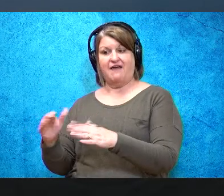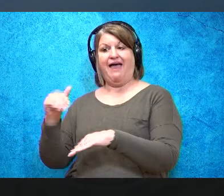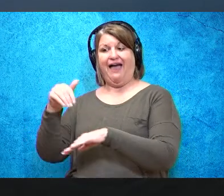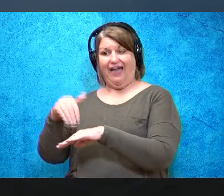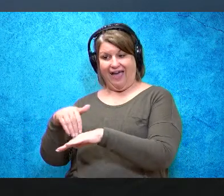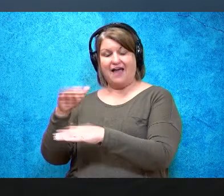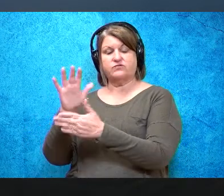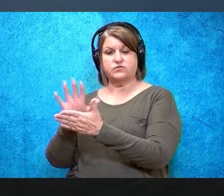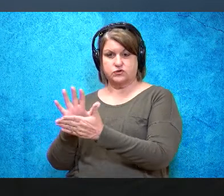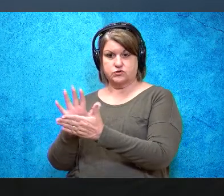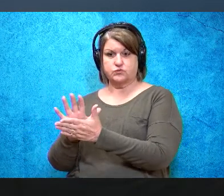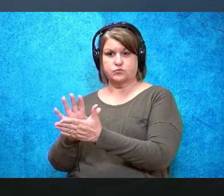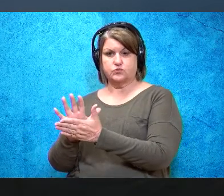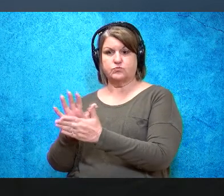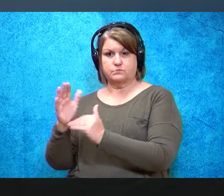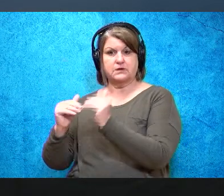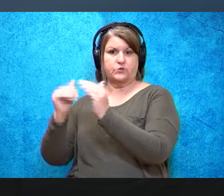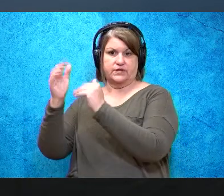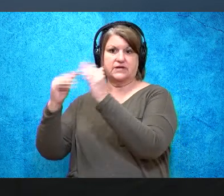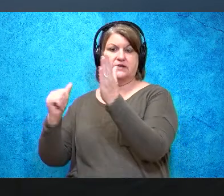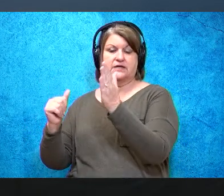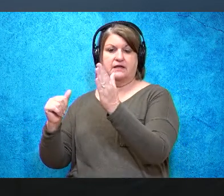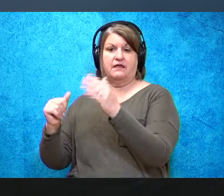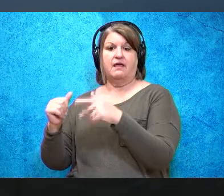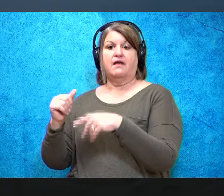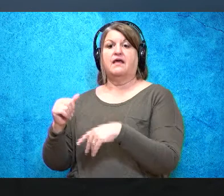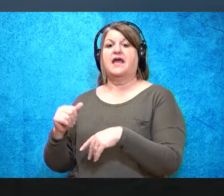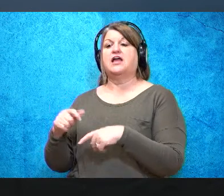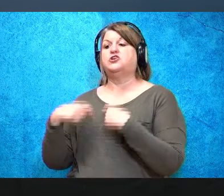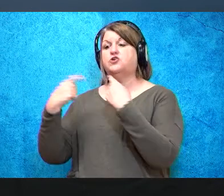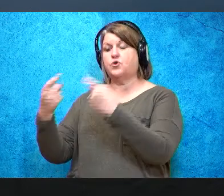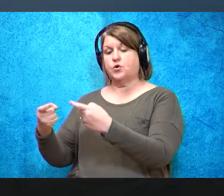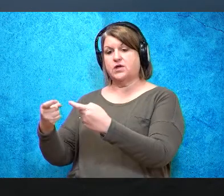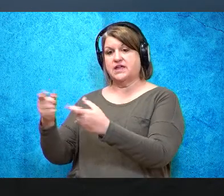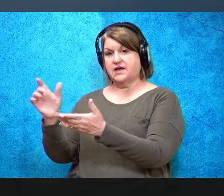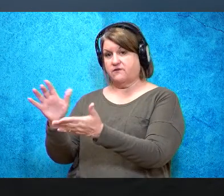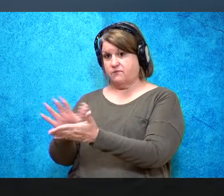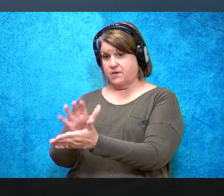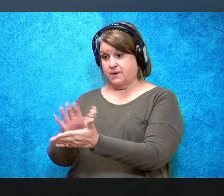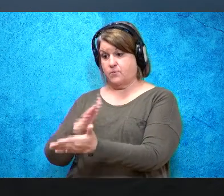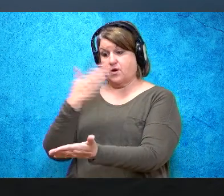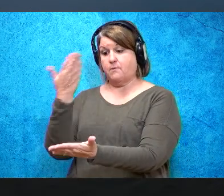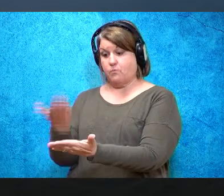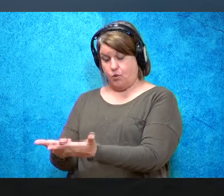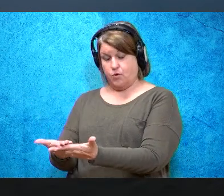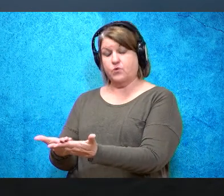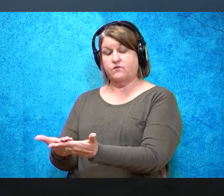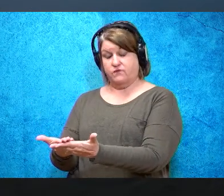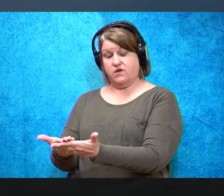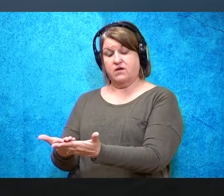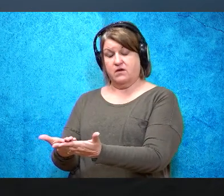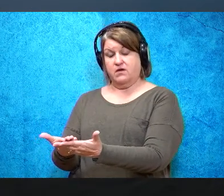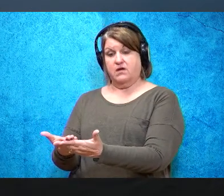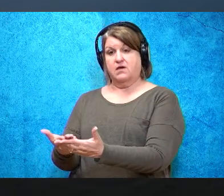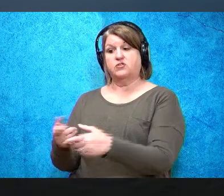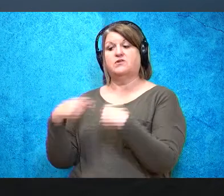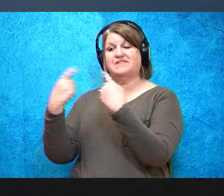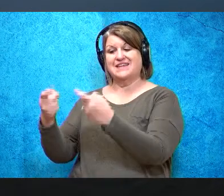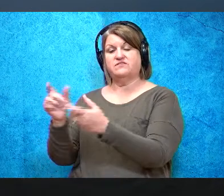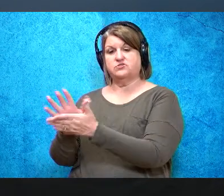provide documentation to your school. Most of the time, what that is an ID from the parent or the